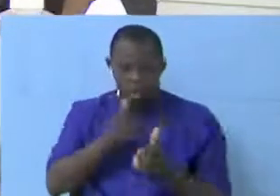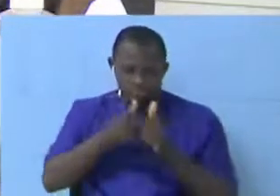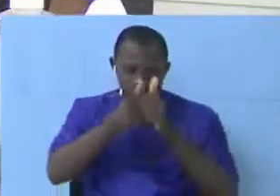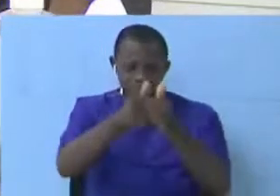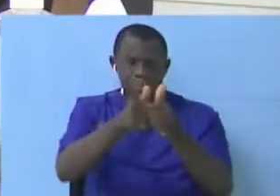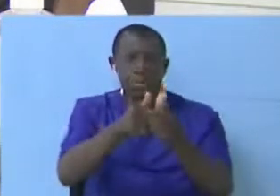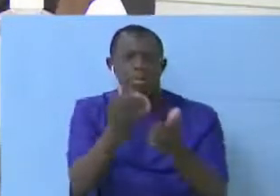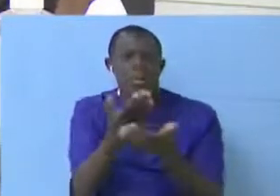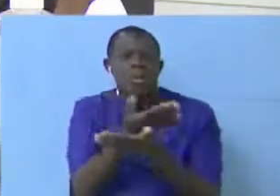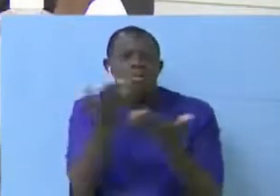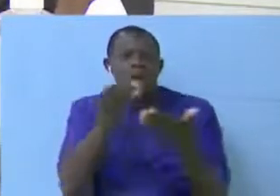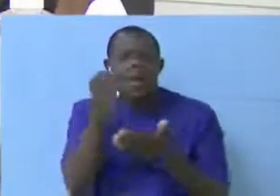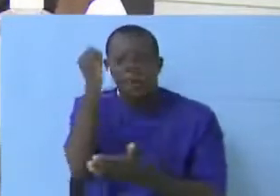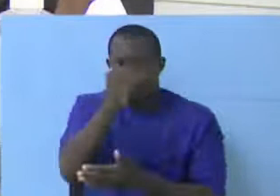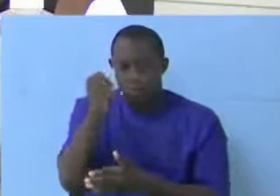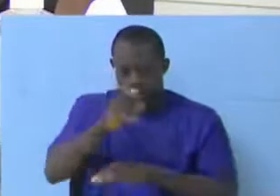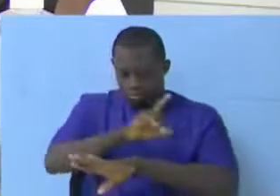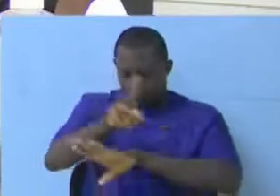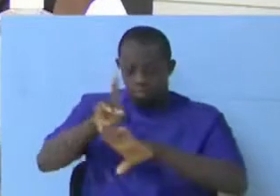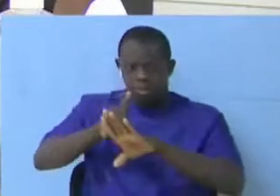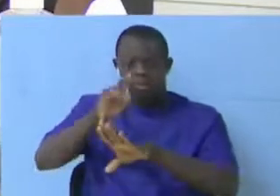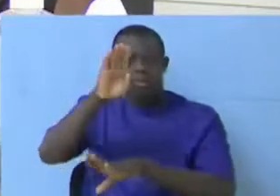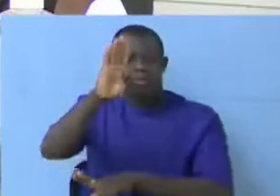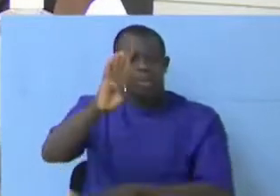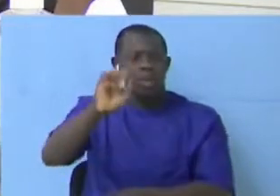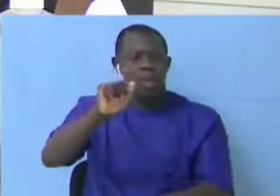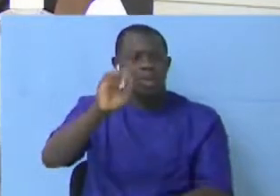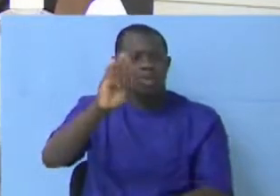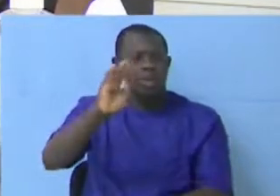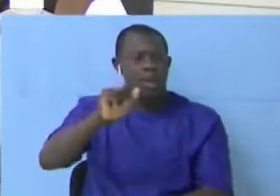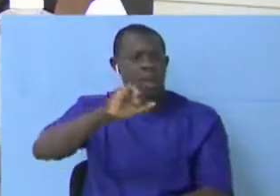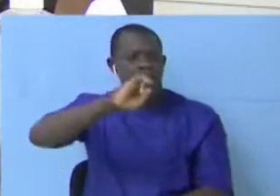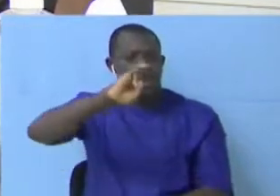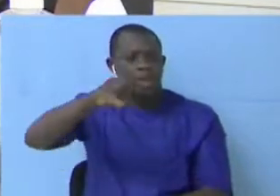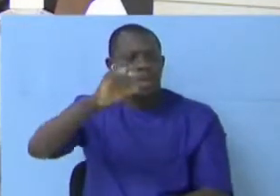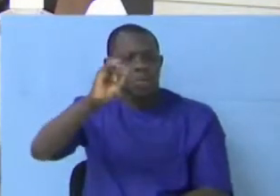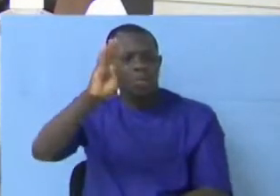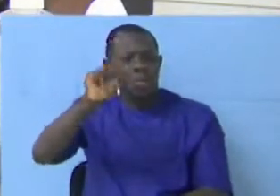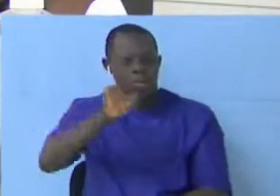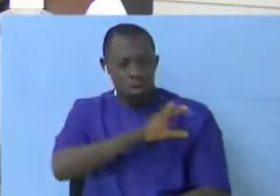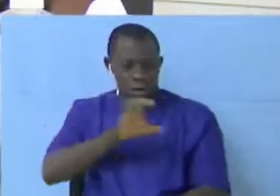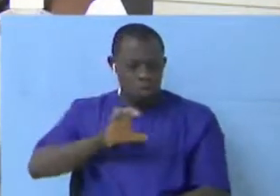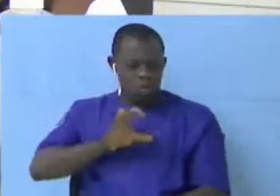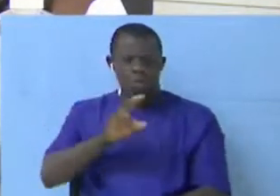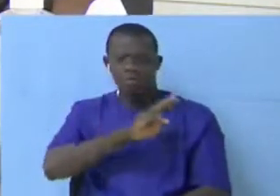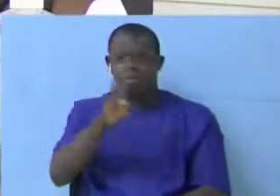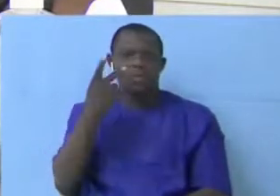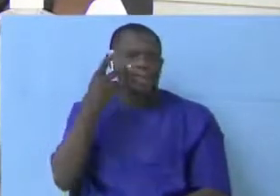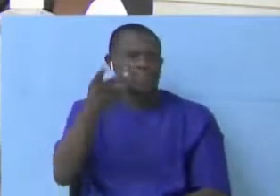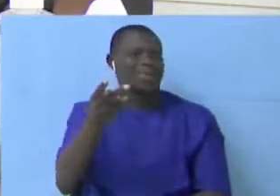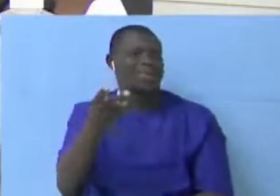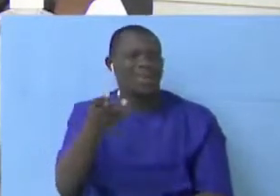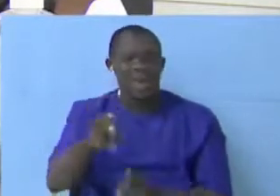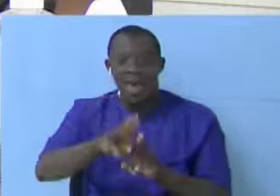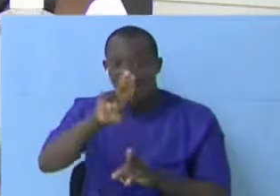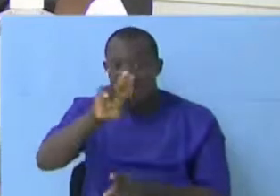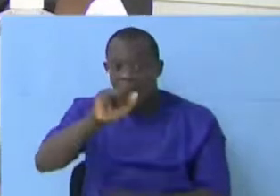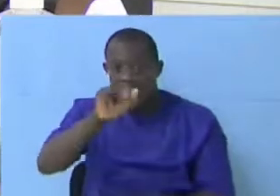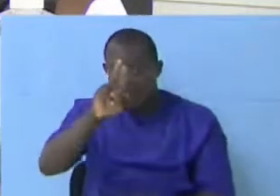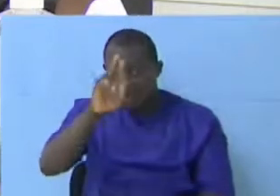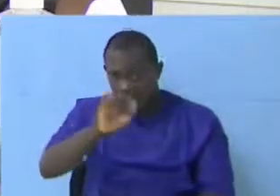because at Baba Job's compound, I didn't see the Navy there. I only saw the state guards there.